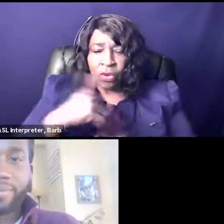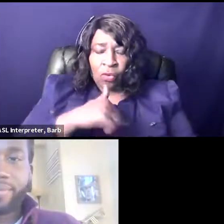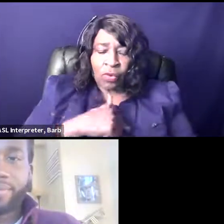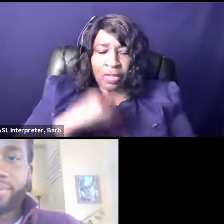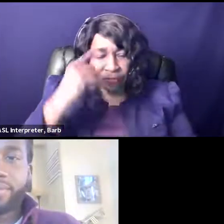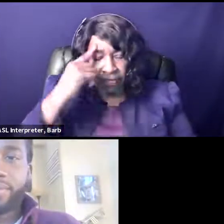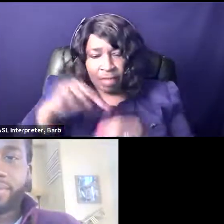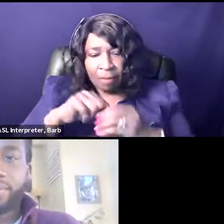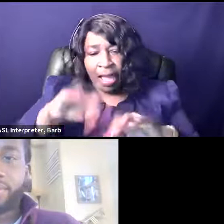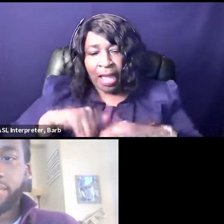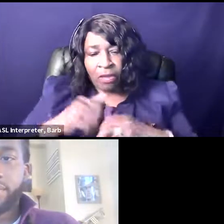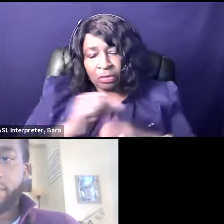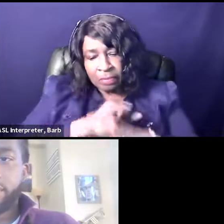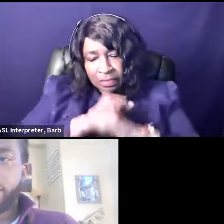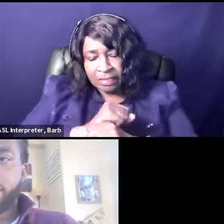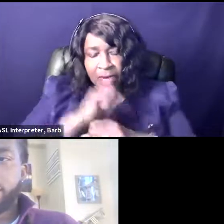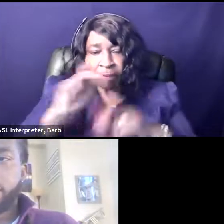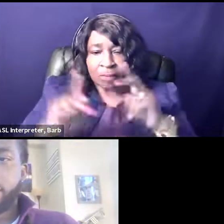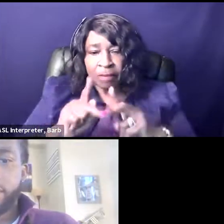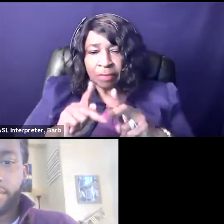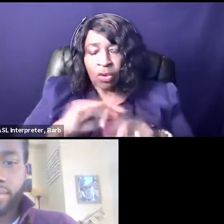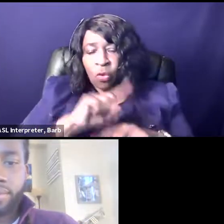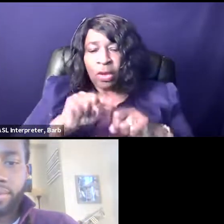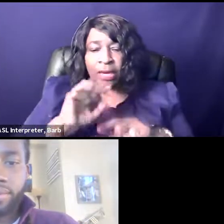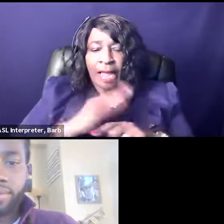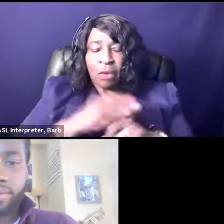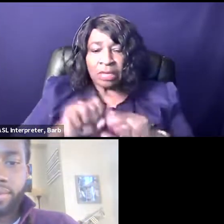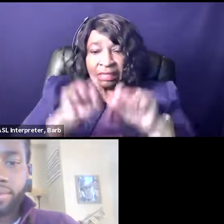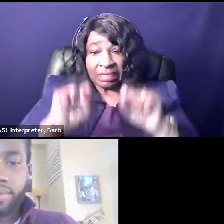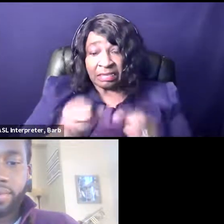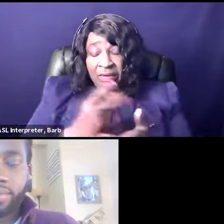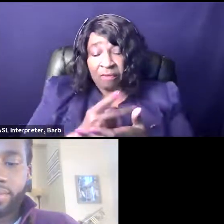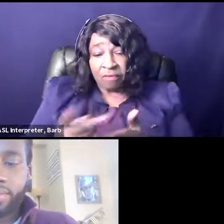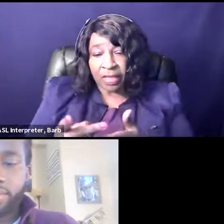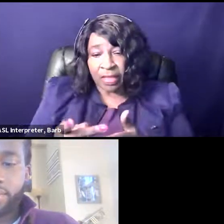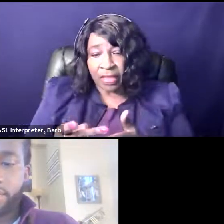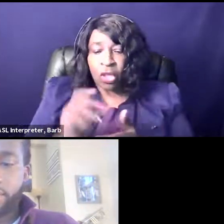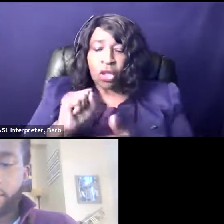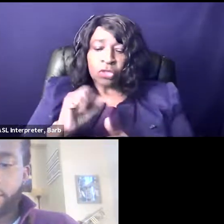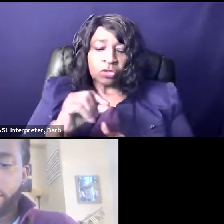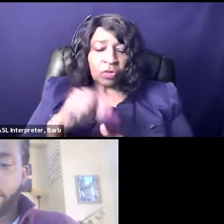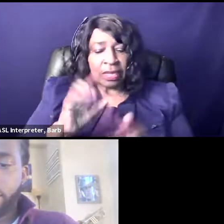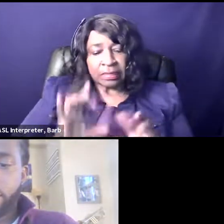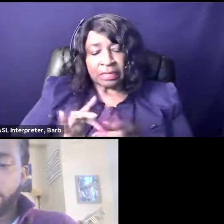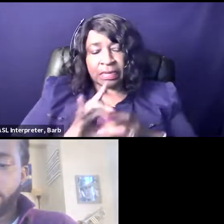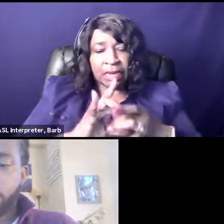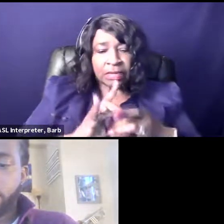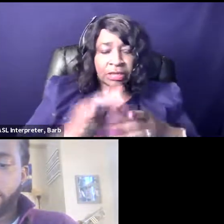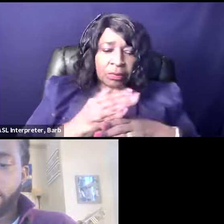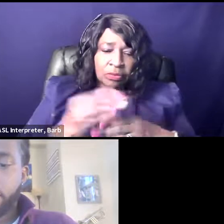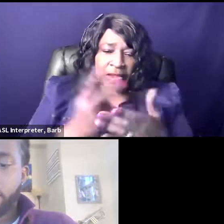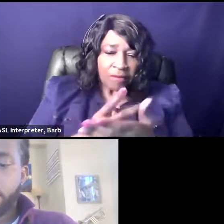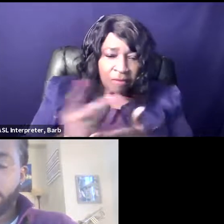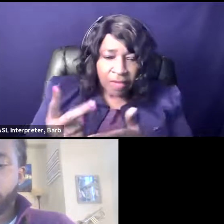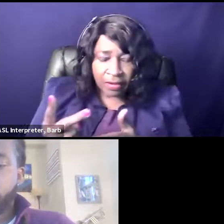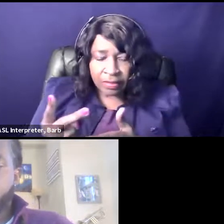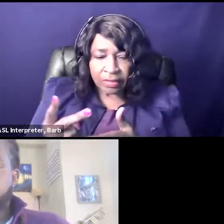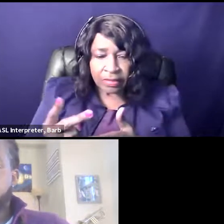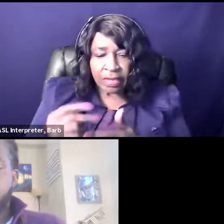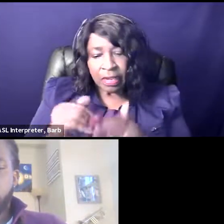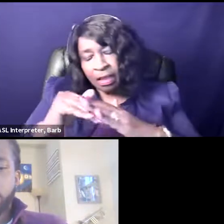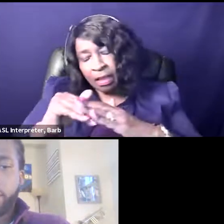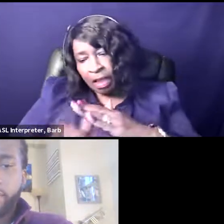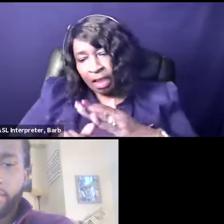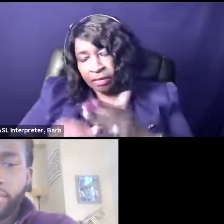we protect people when our systems fail? And so there's this connection between the failures and underinvestment in our